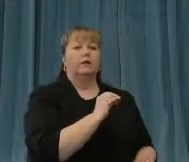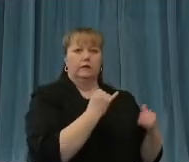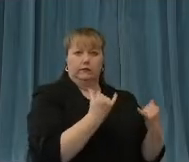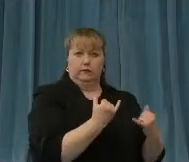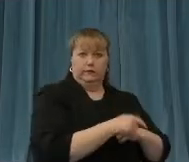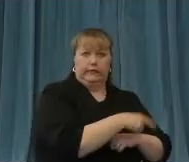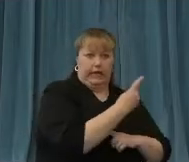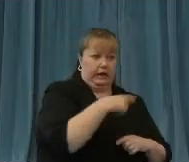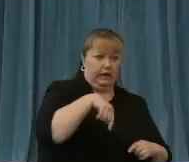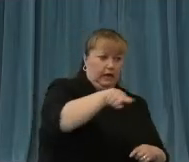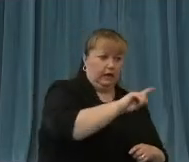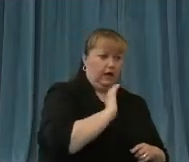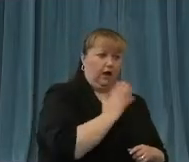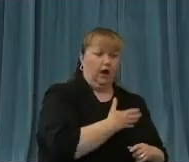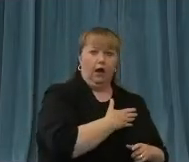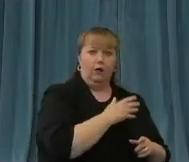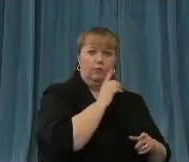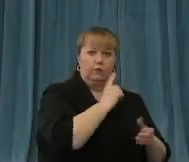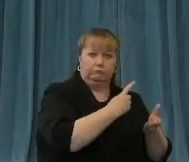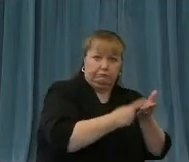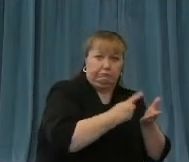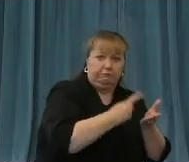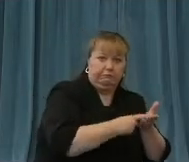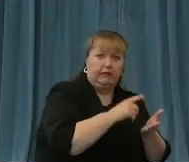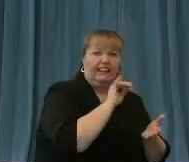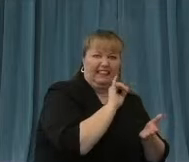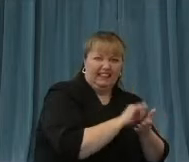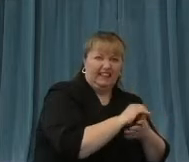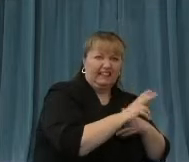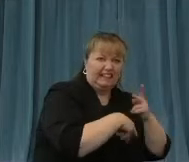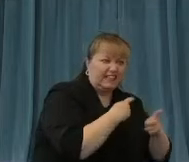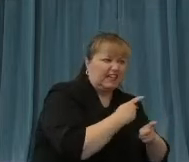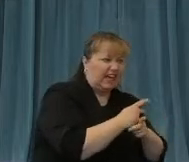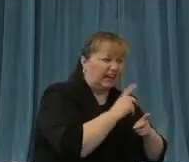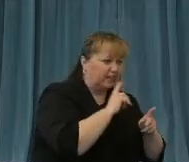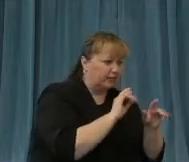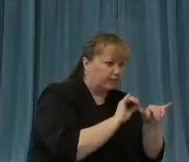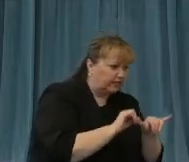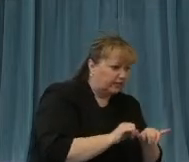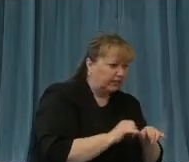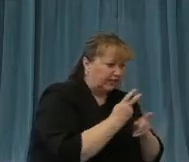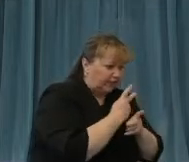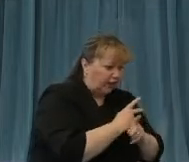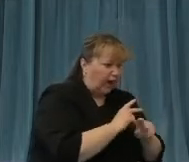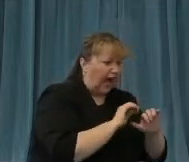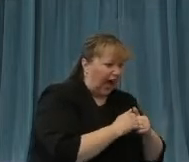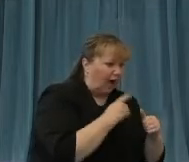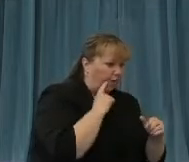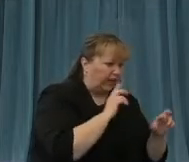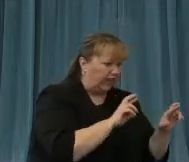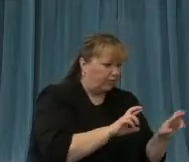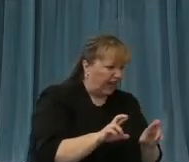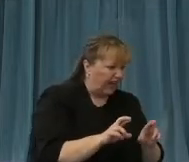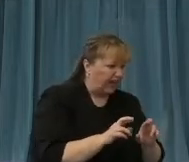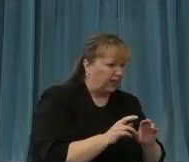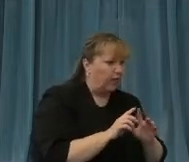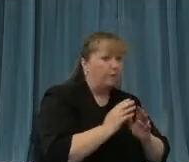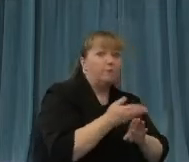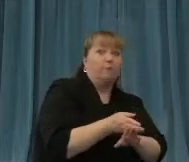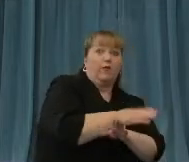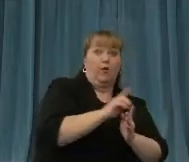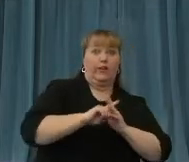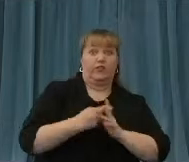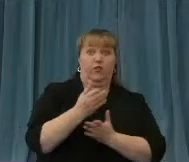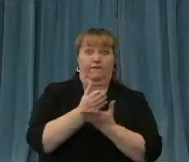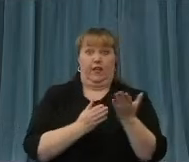this framework and how we will measure this criteria to let us know when we have passed the requirements to enter into phase